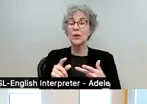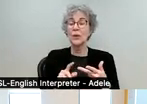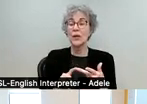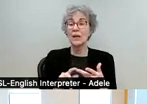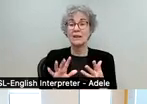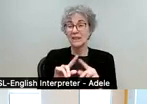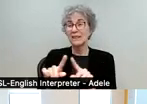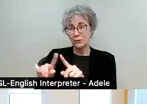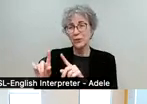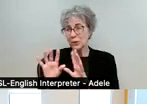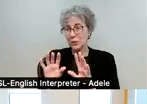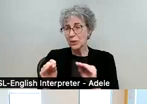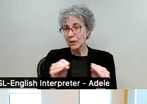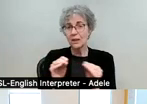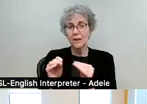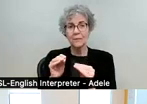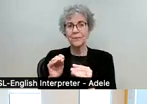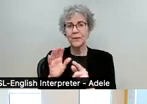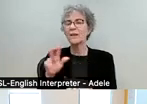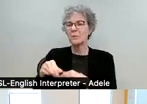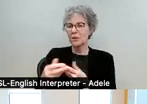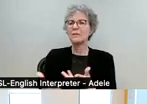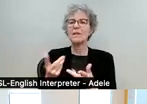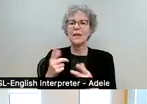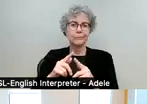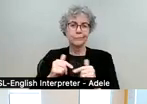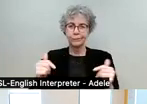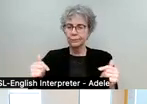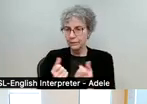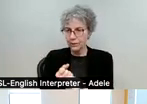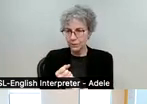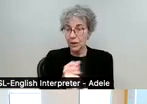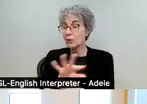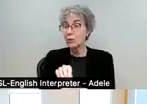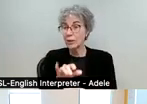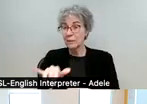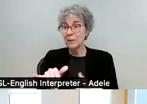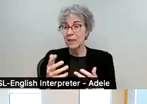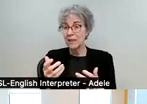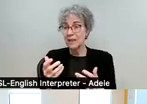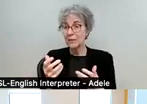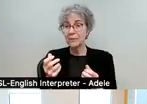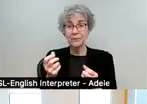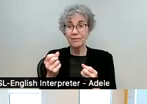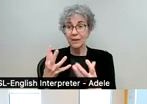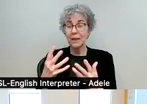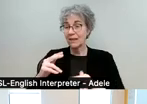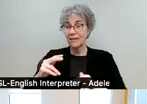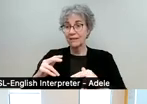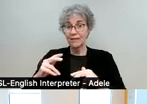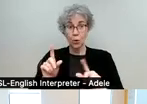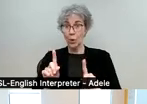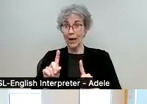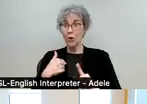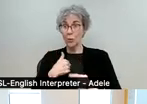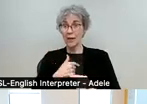organizations, and others that provide a variety of supports, including many of these organizations, of the builds that we're in, it's